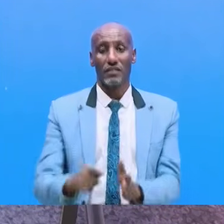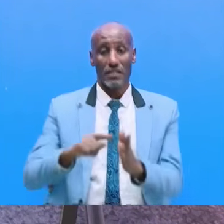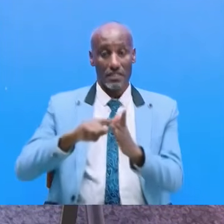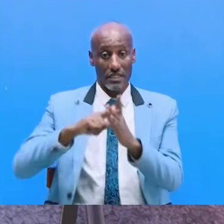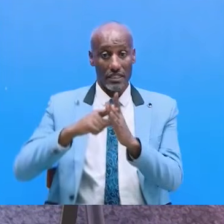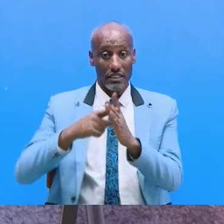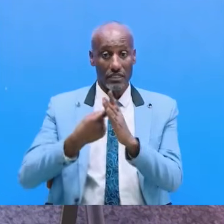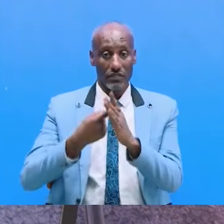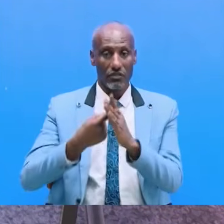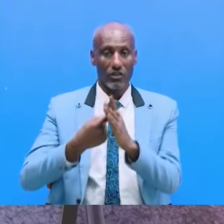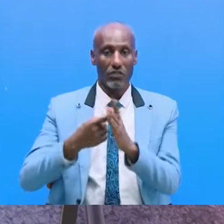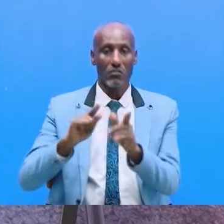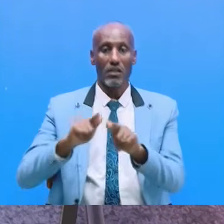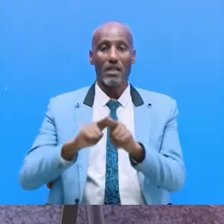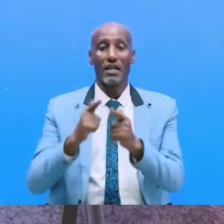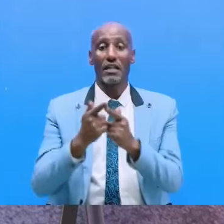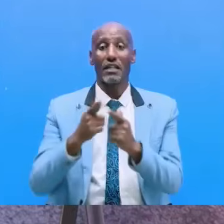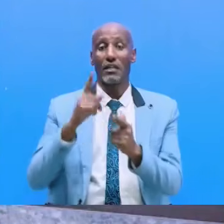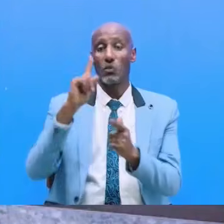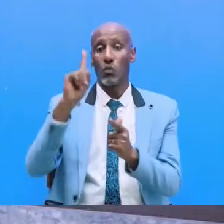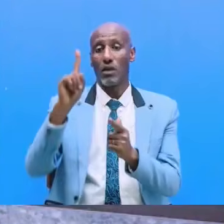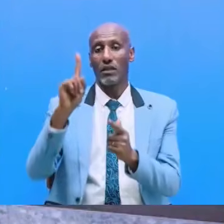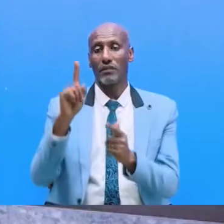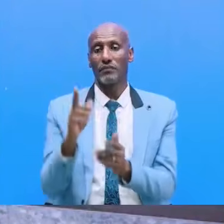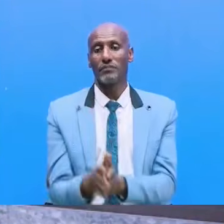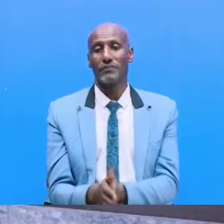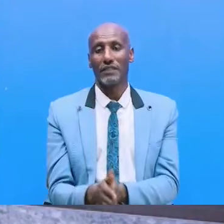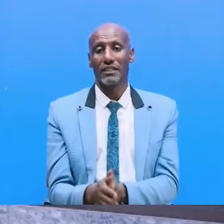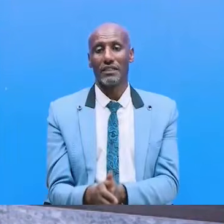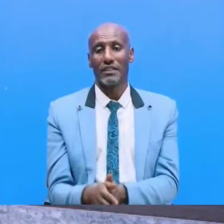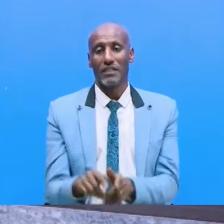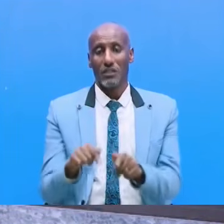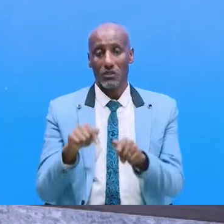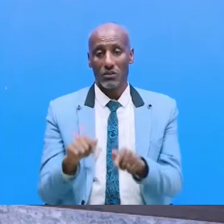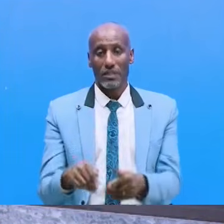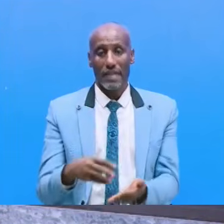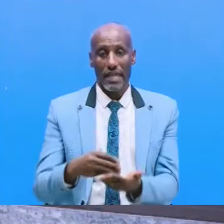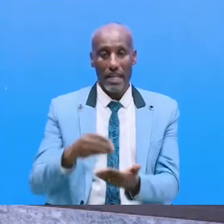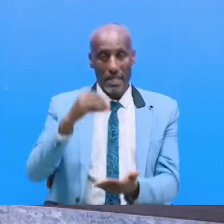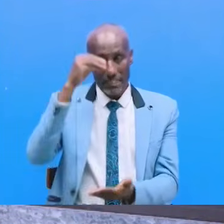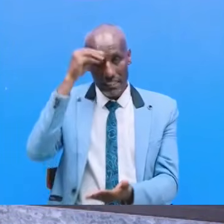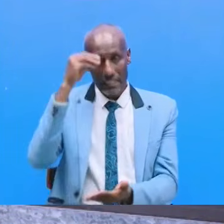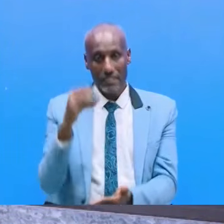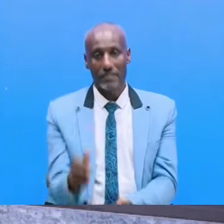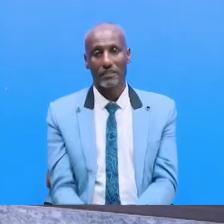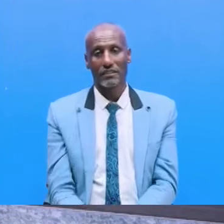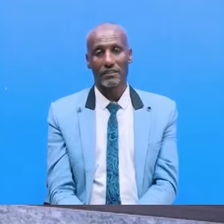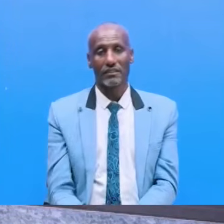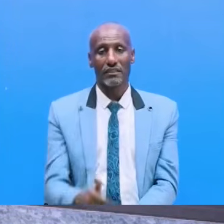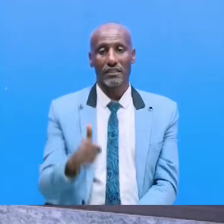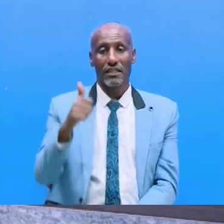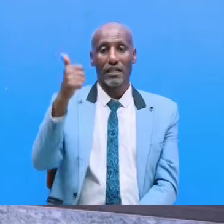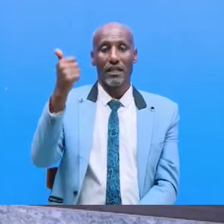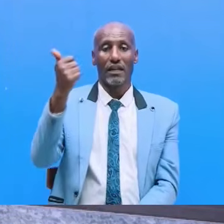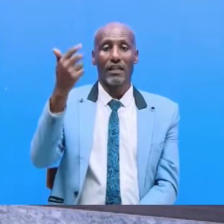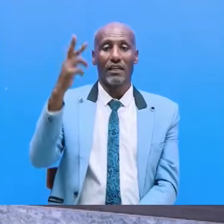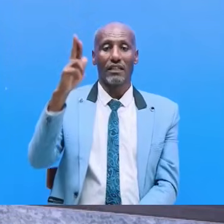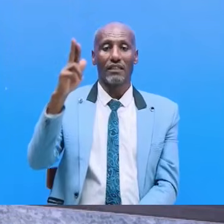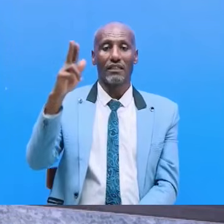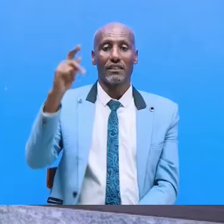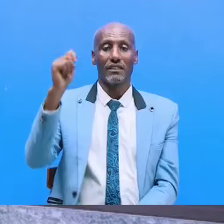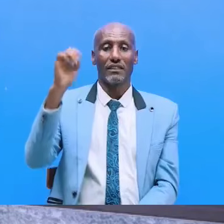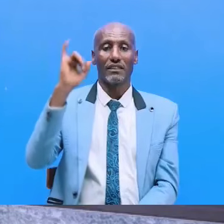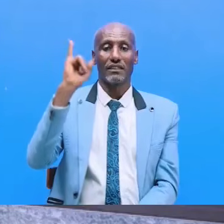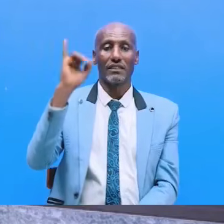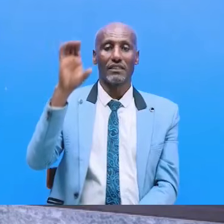1 even. So let us start today's lesson. So when we said articles,